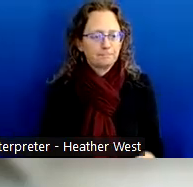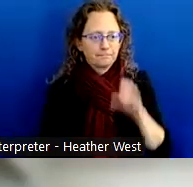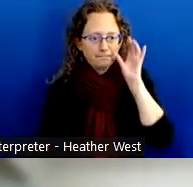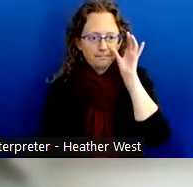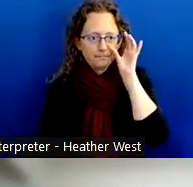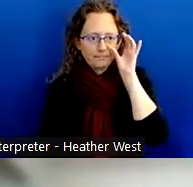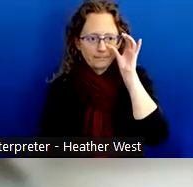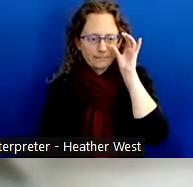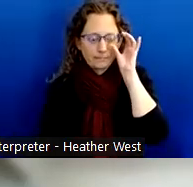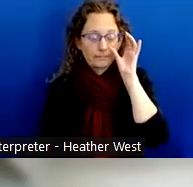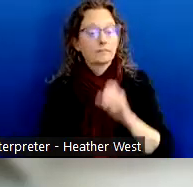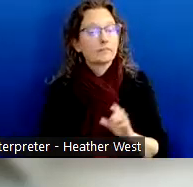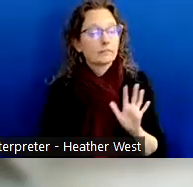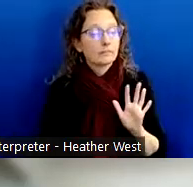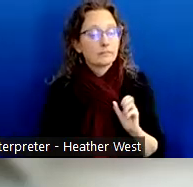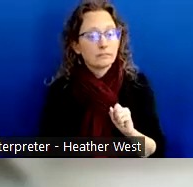Oh.